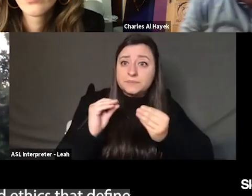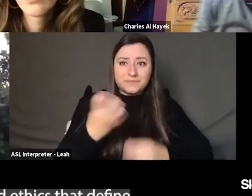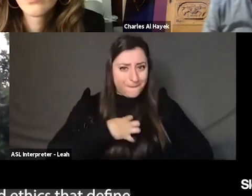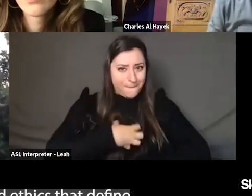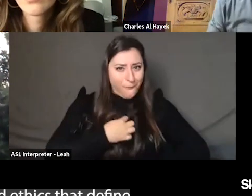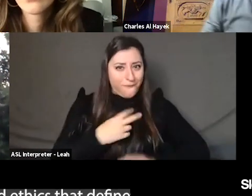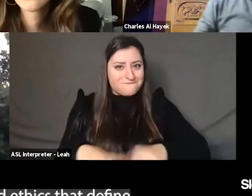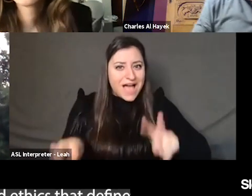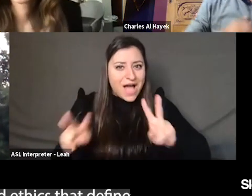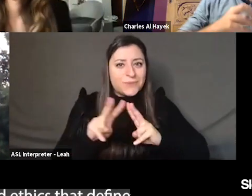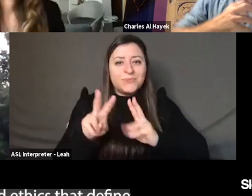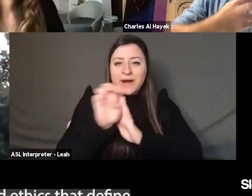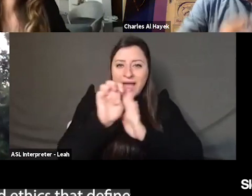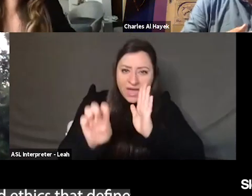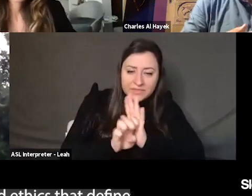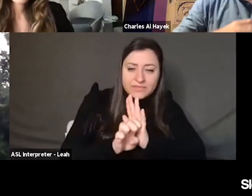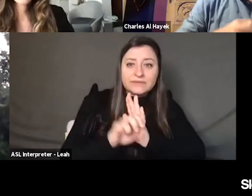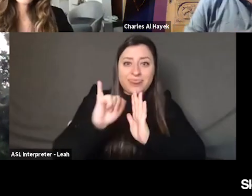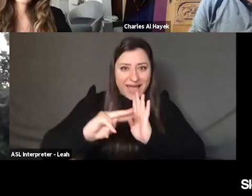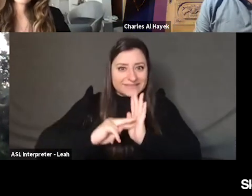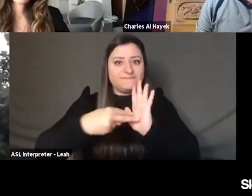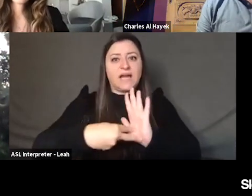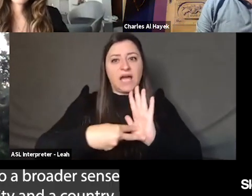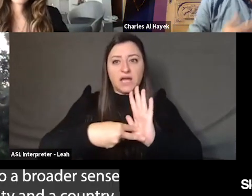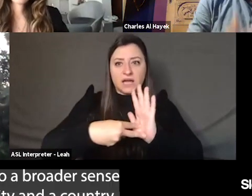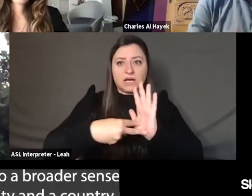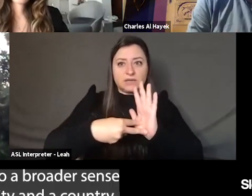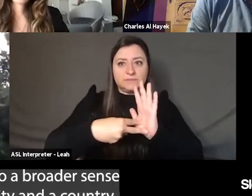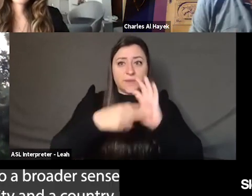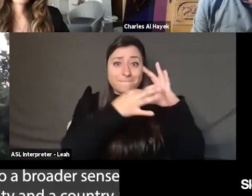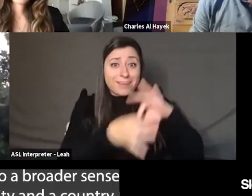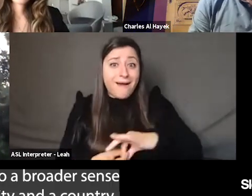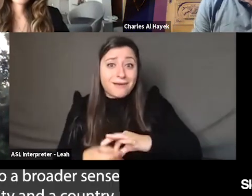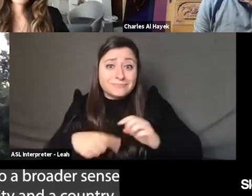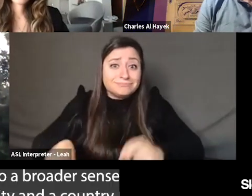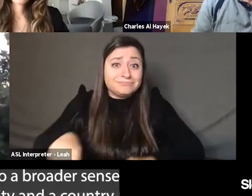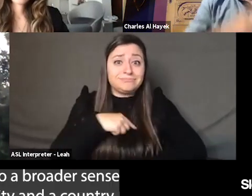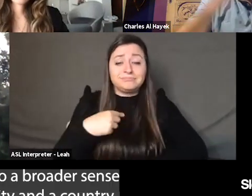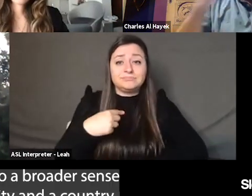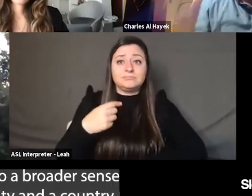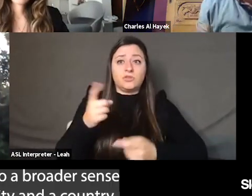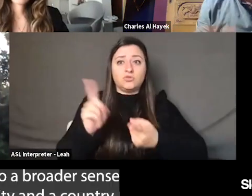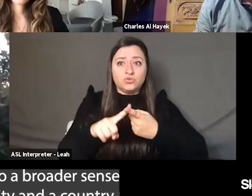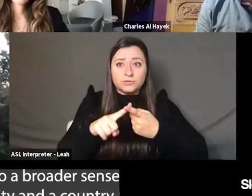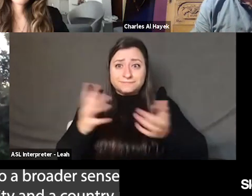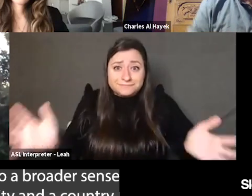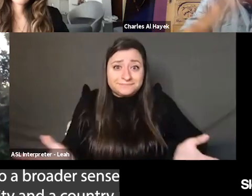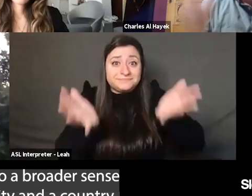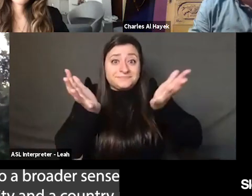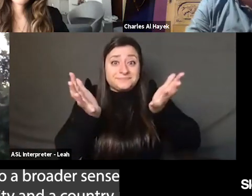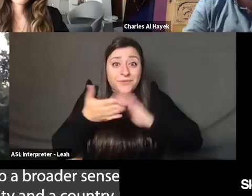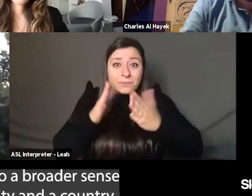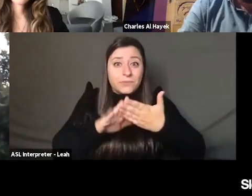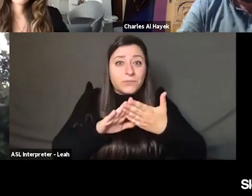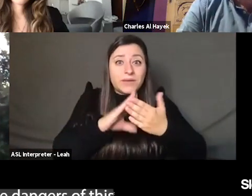values and ethics that define belonging to a broader sense of a community